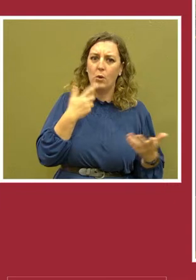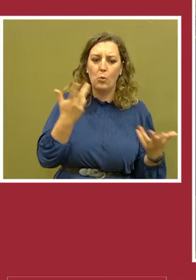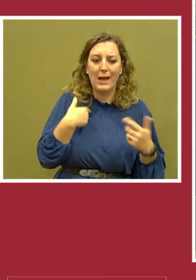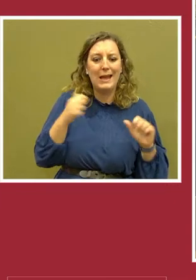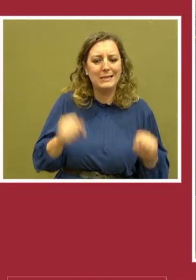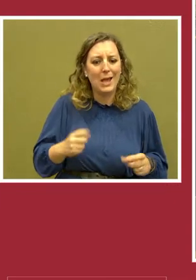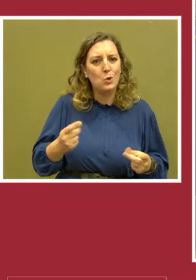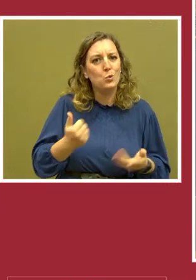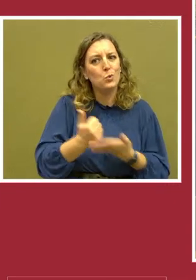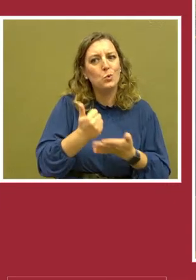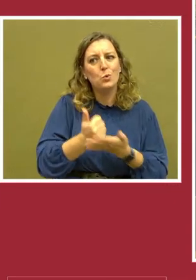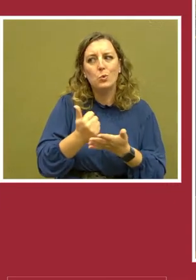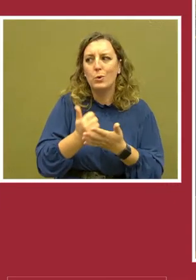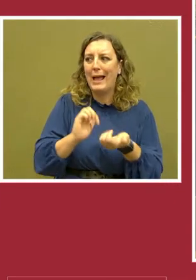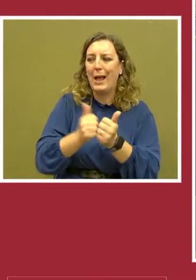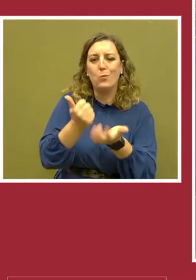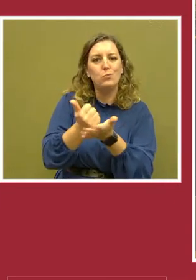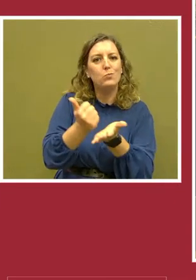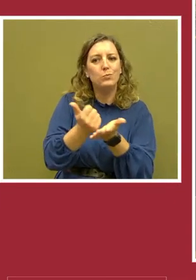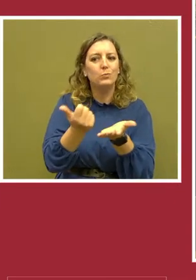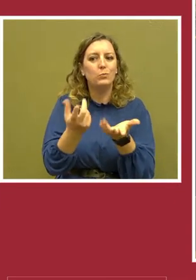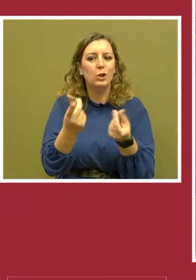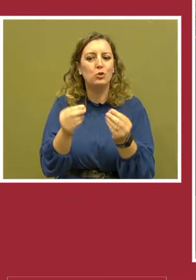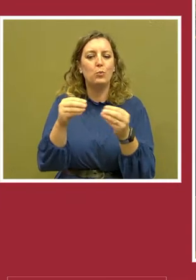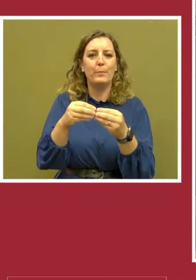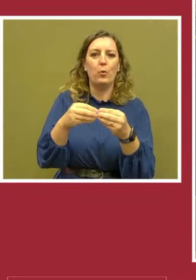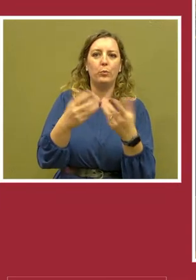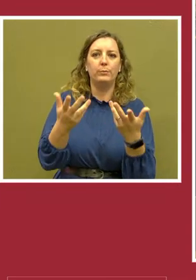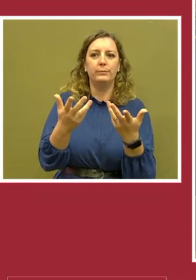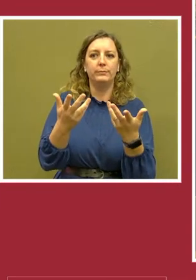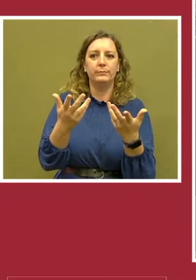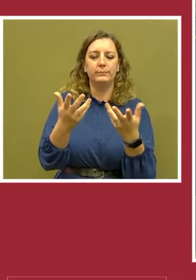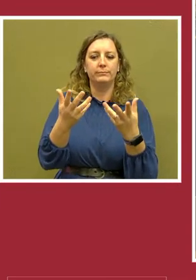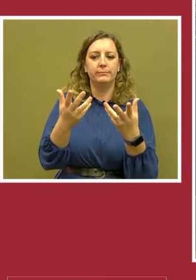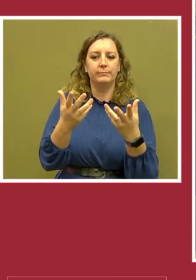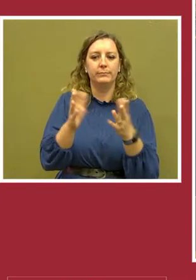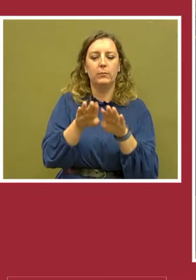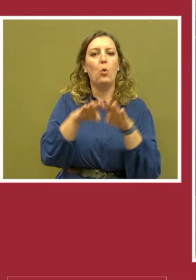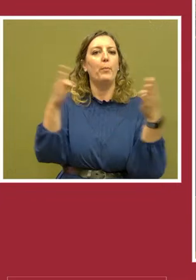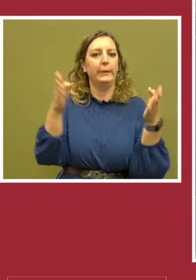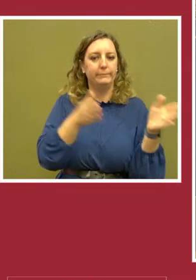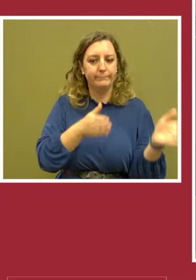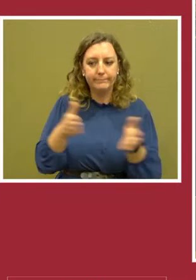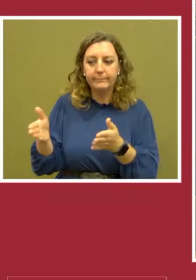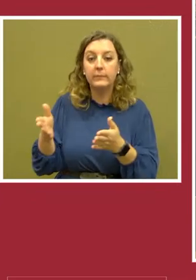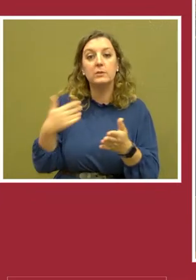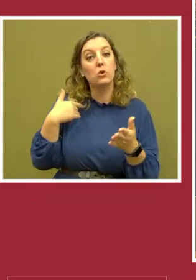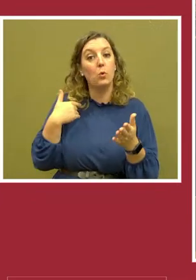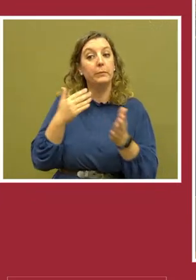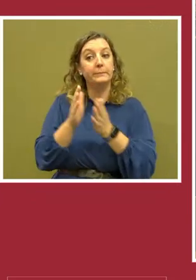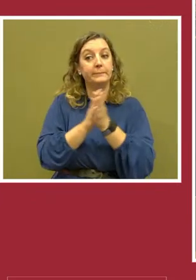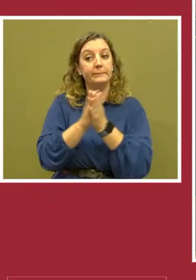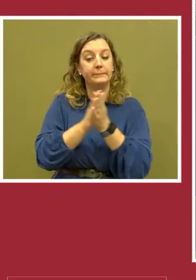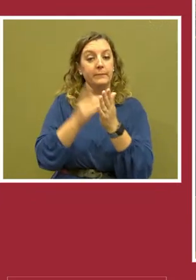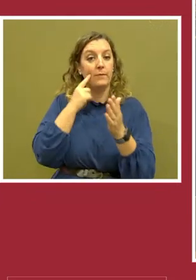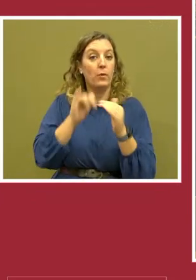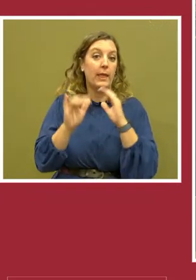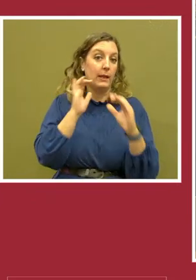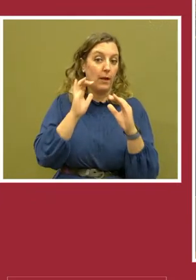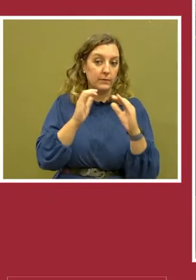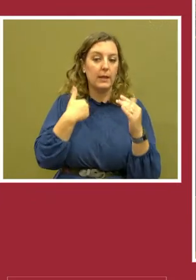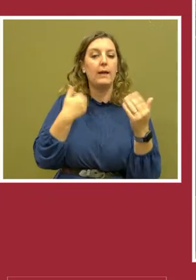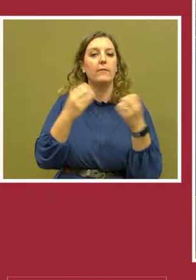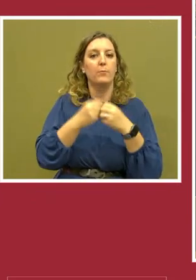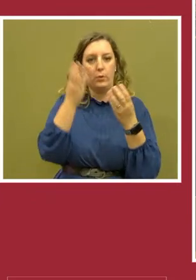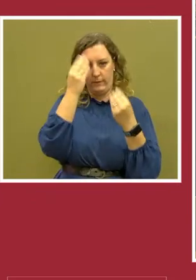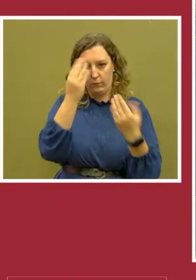can I do to help? What's a way that we can do this in a more receptive and open fashion? And so we're looking forward to that conversation, and we'll have